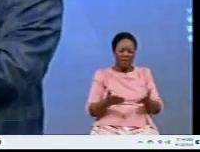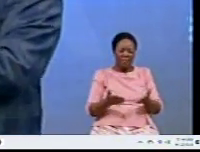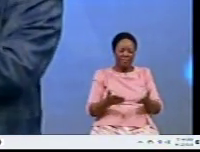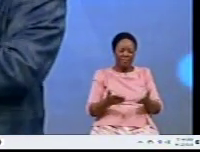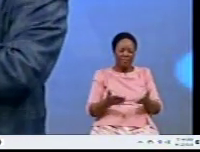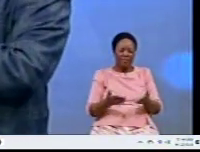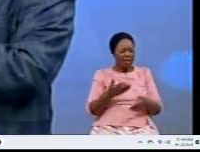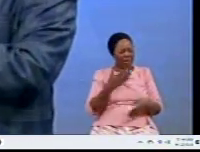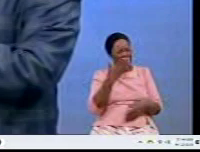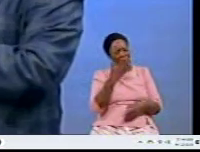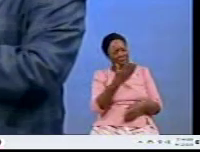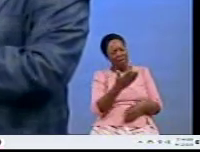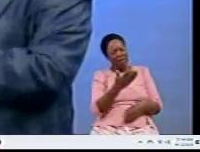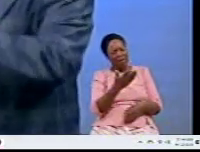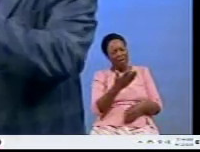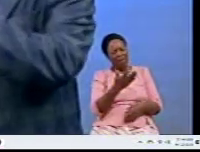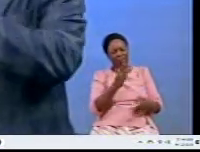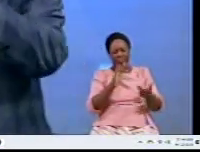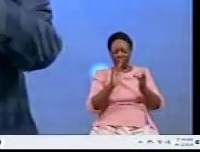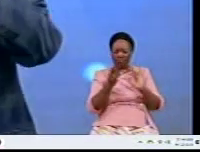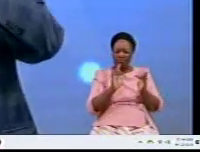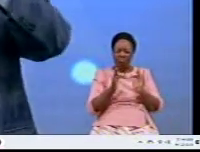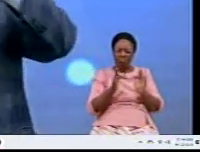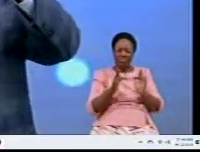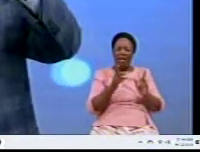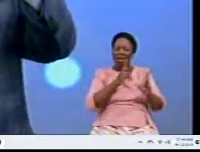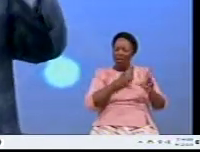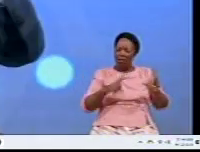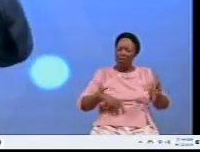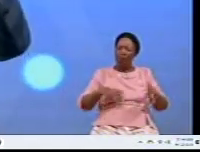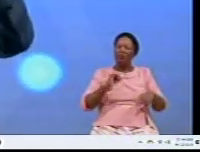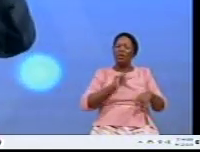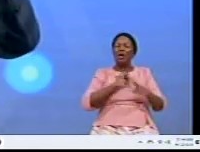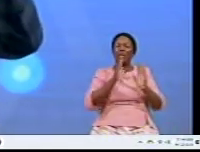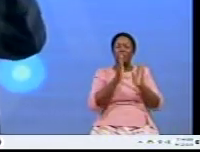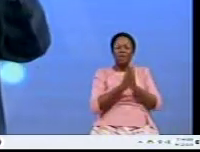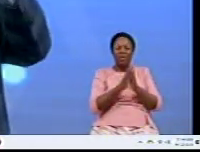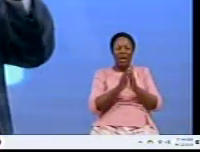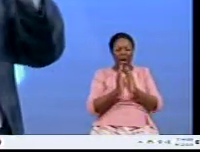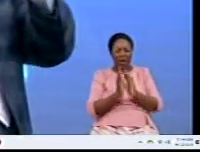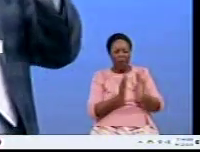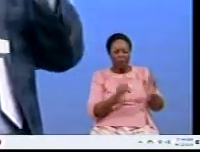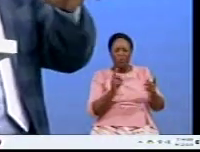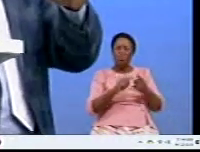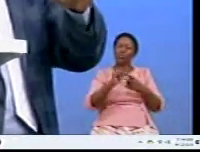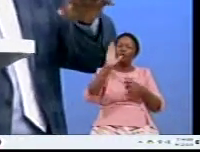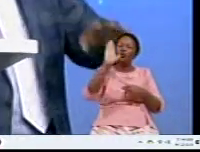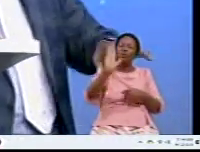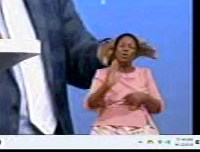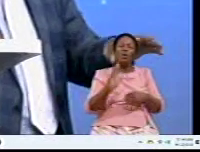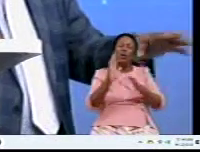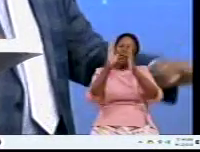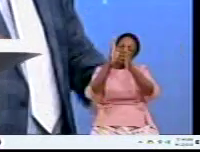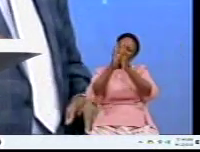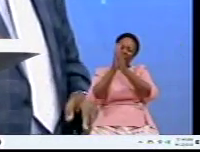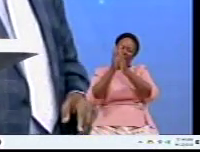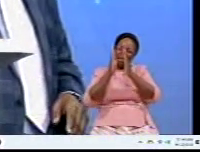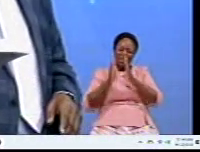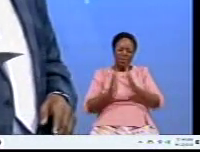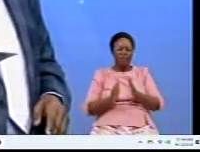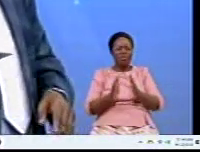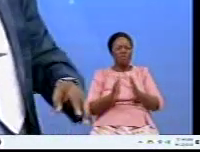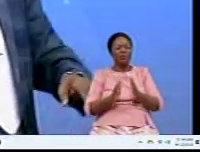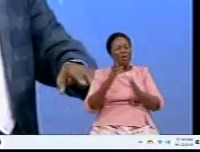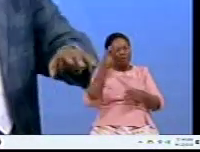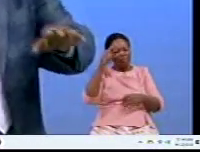there online. Lord, I pray according to your intercession for